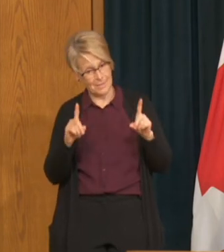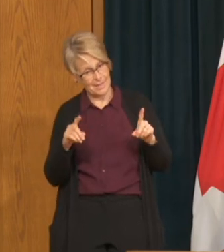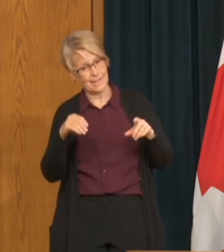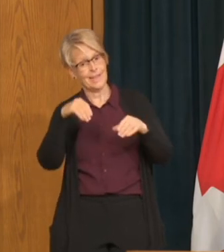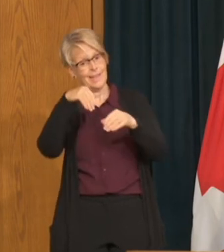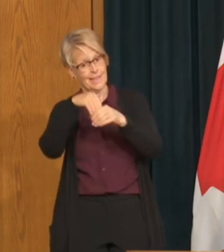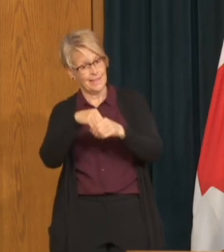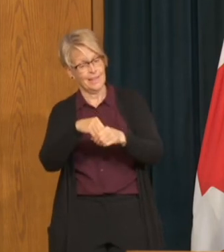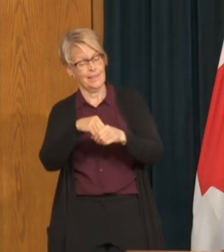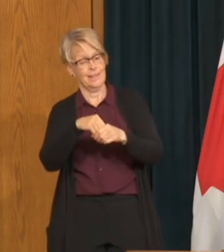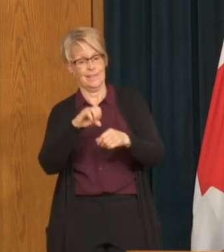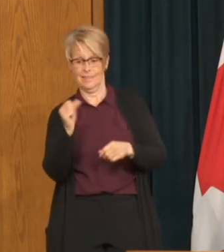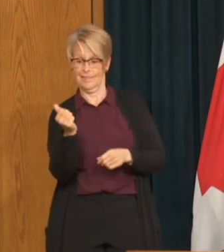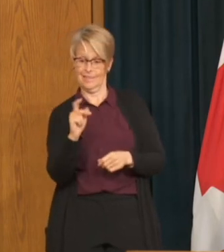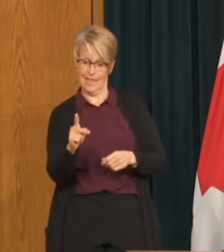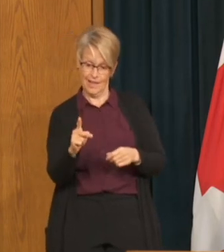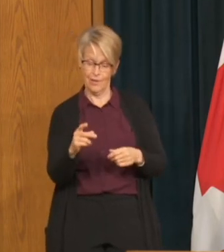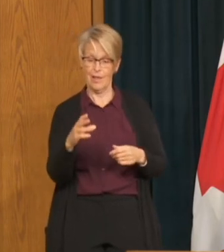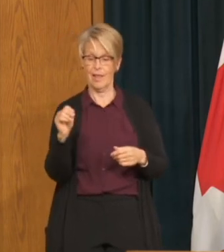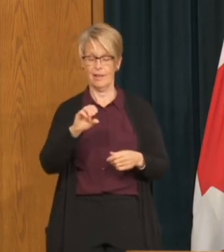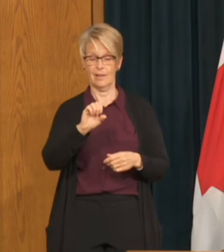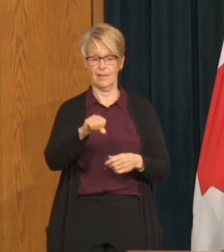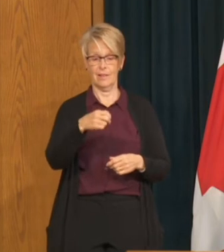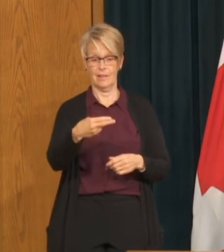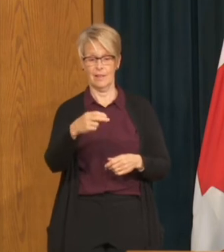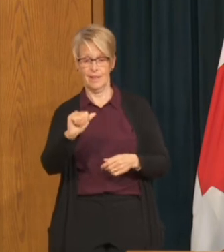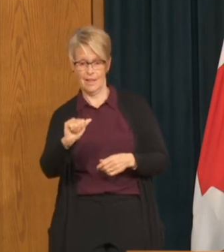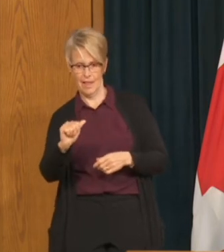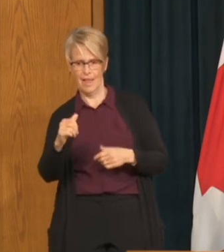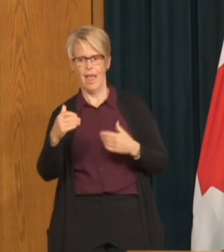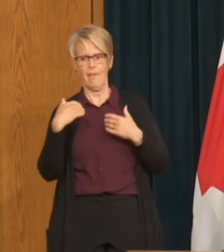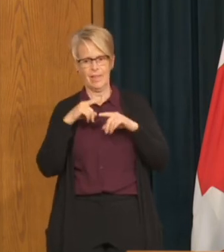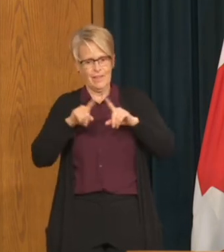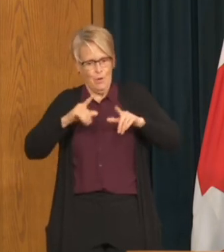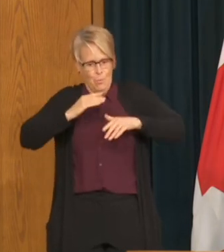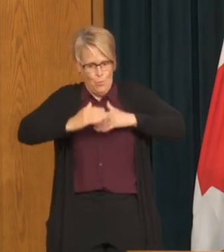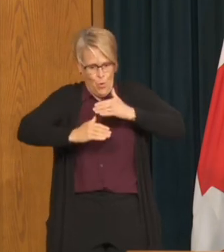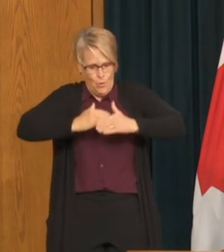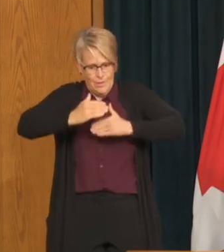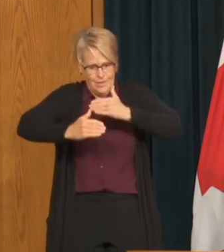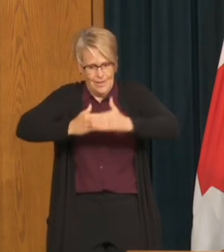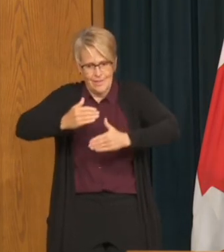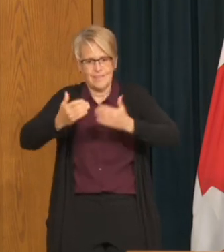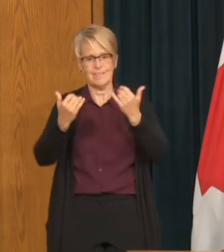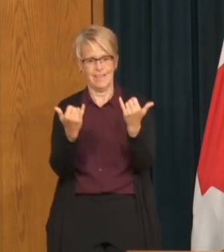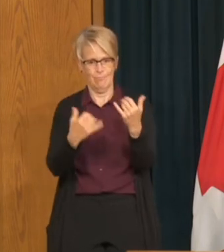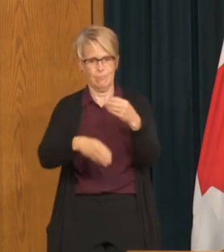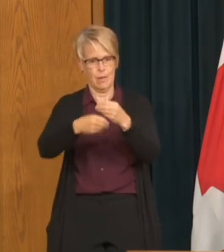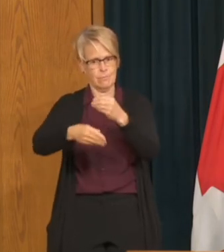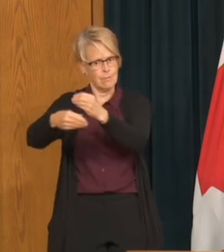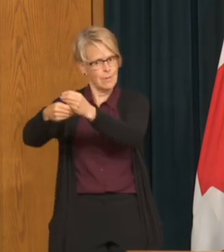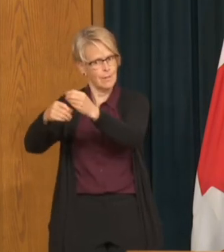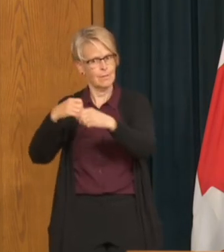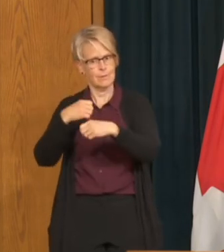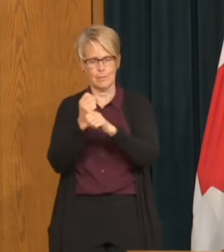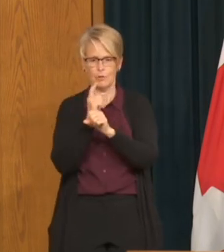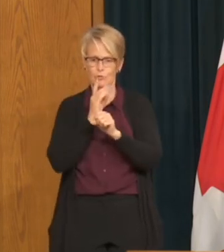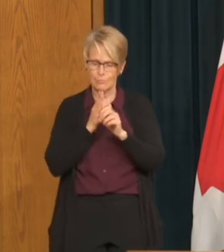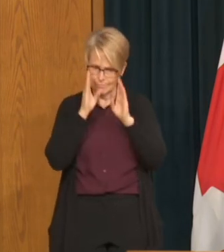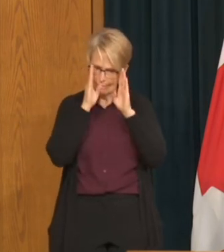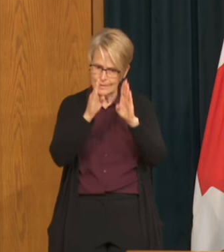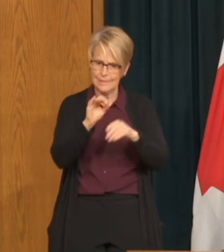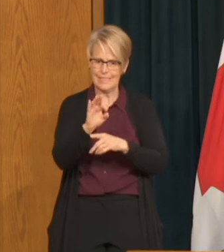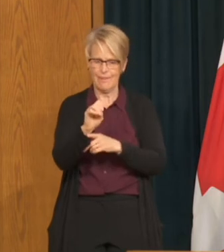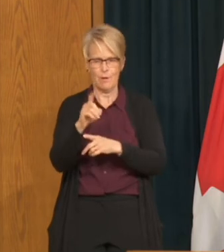the province and within the health authority to ensure that we're as safe as possible. and that there's